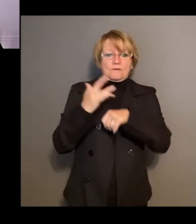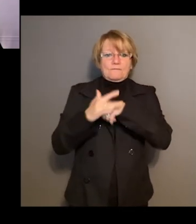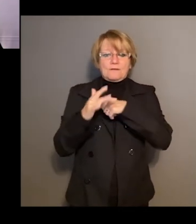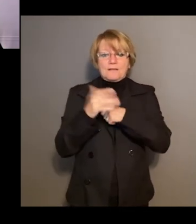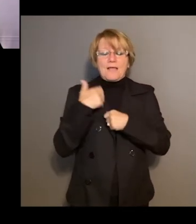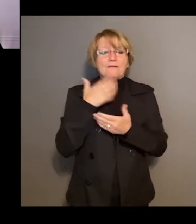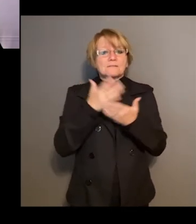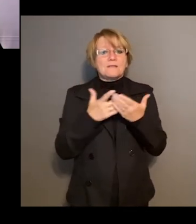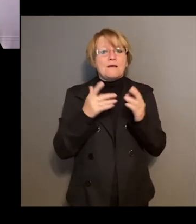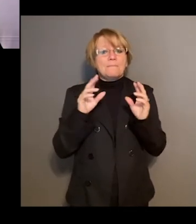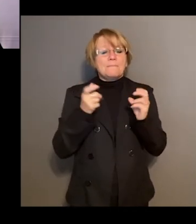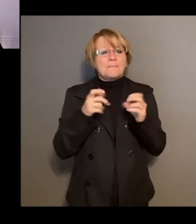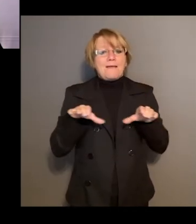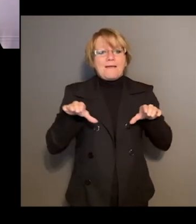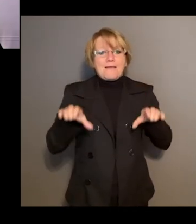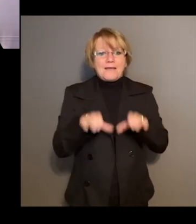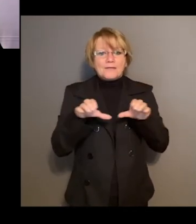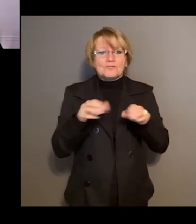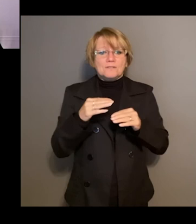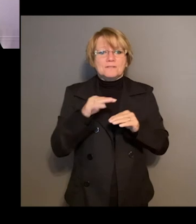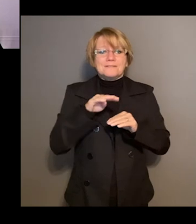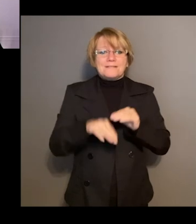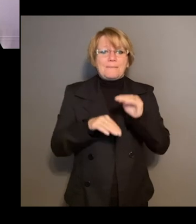newsletter will be there. There are some action steps